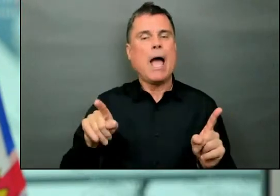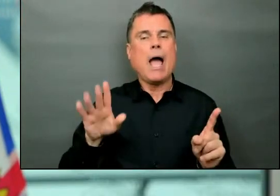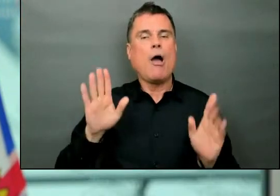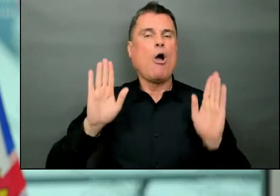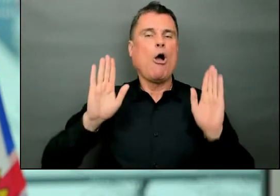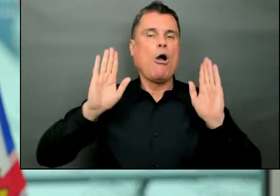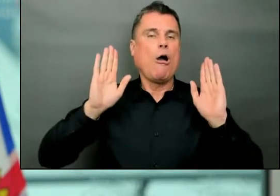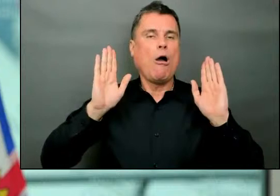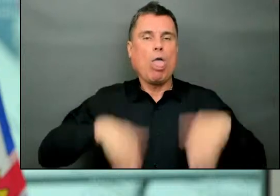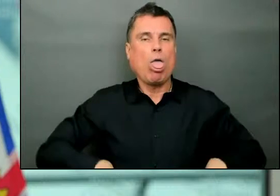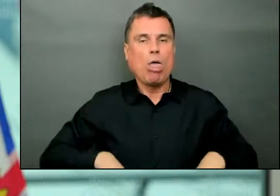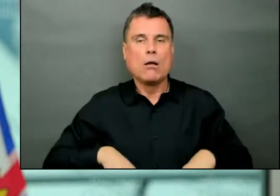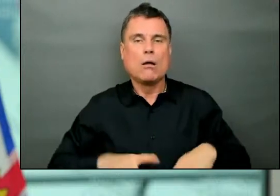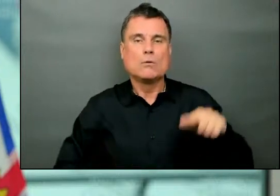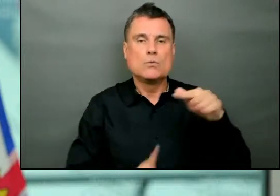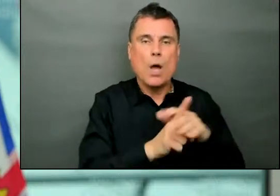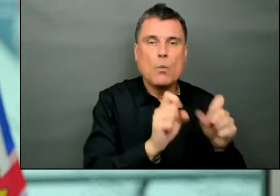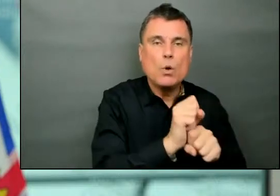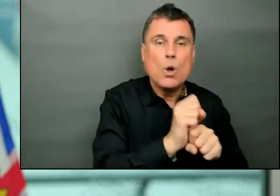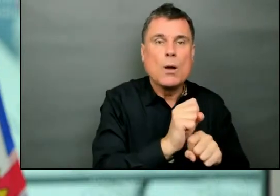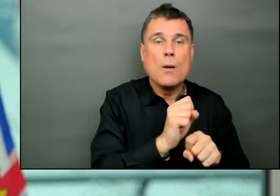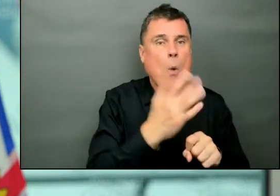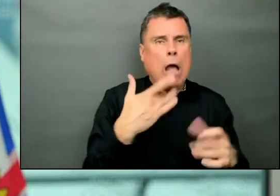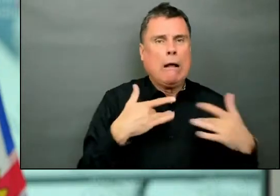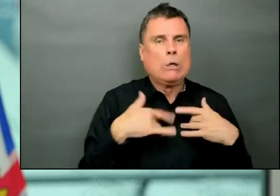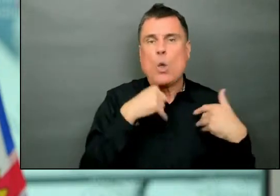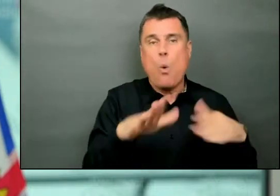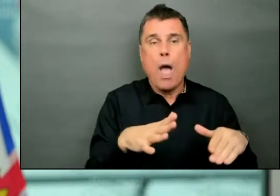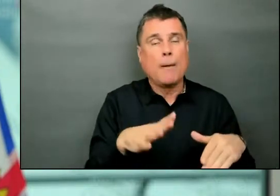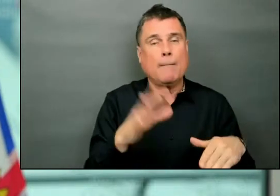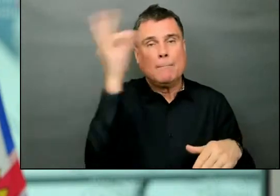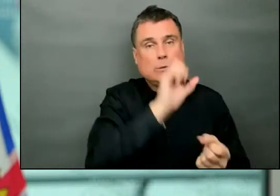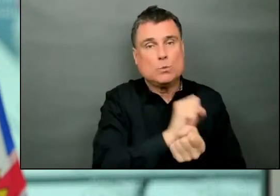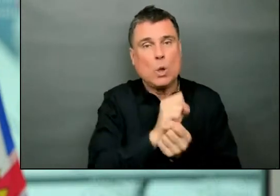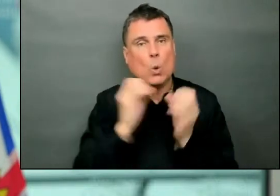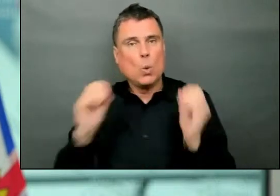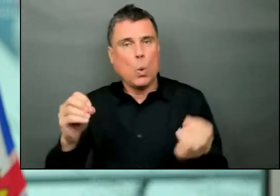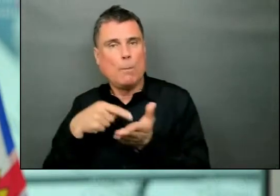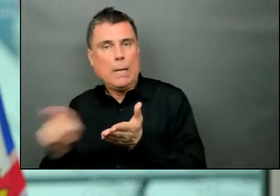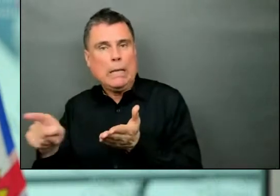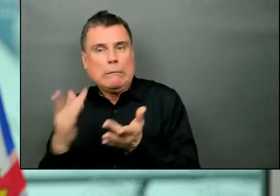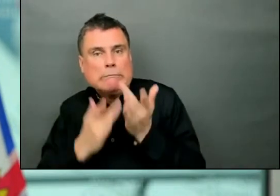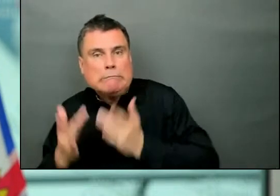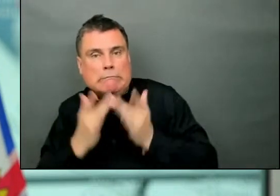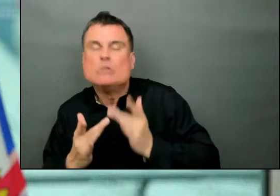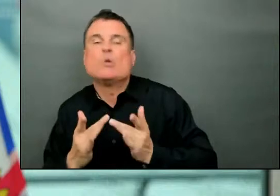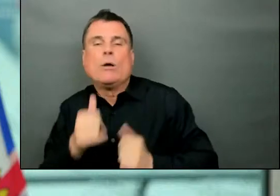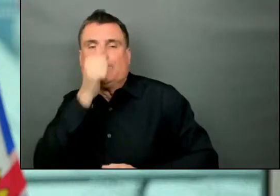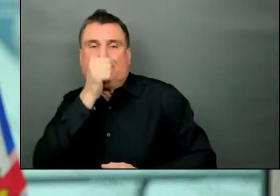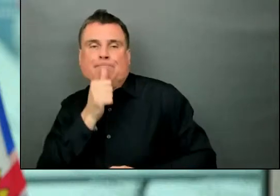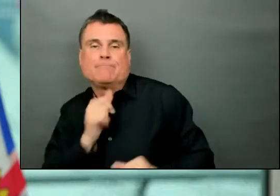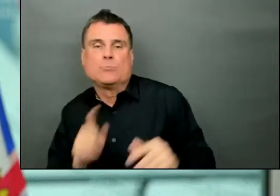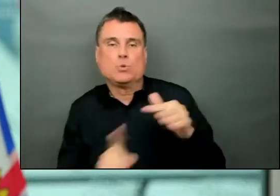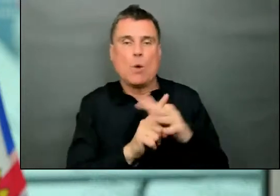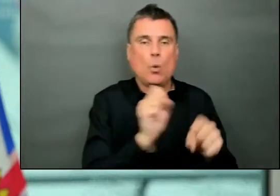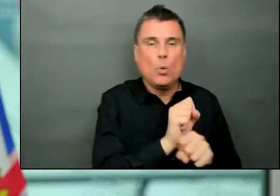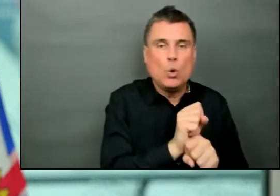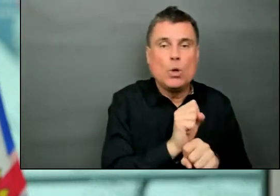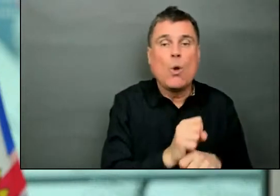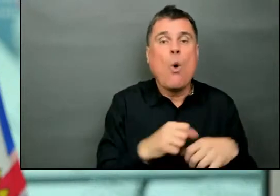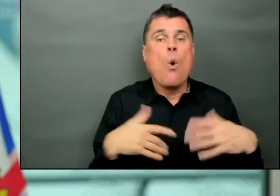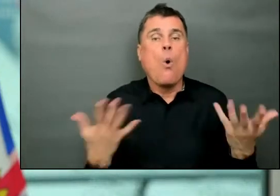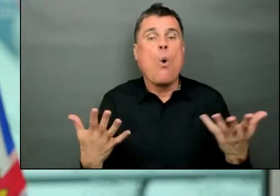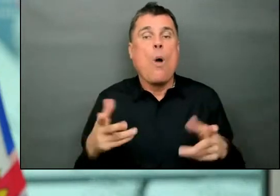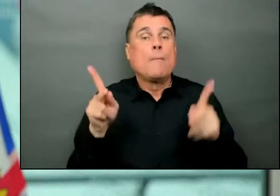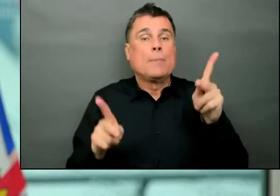staff shortages, but also sick leave policies and ability for people to have the protective equipment they need.